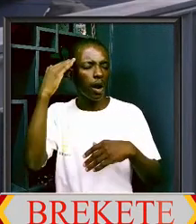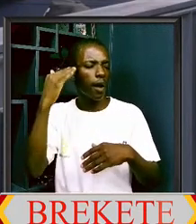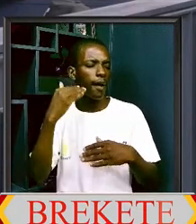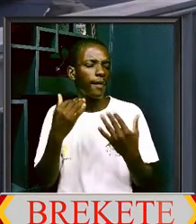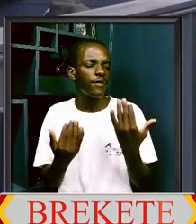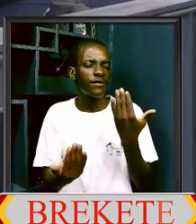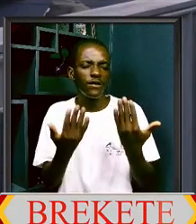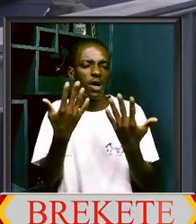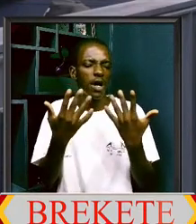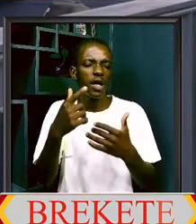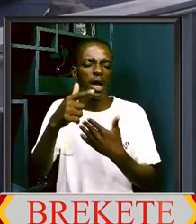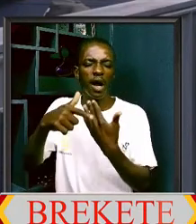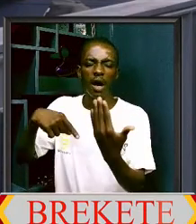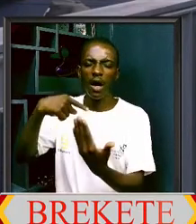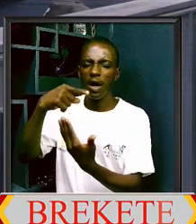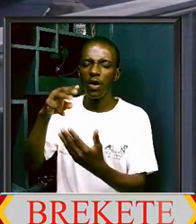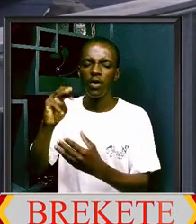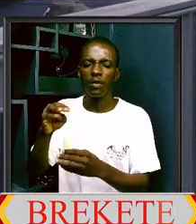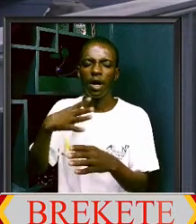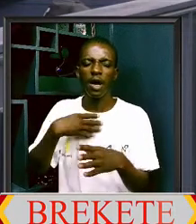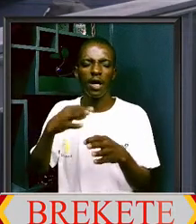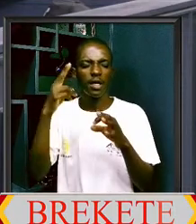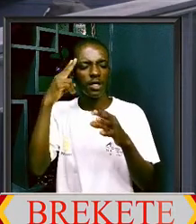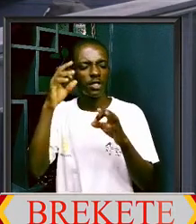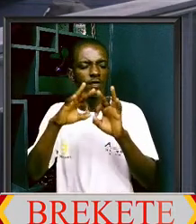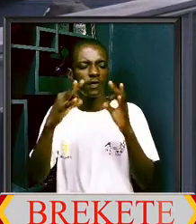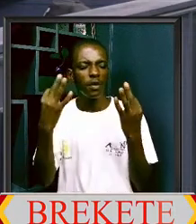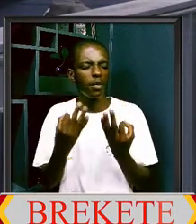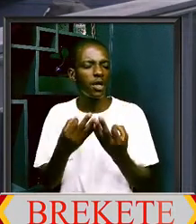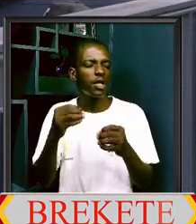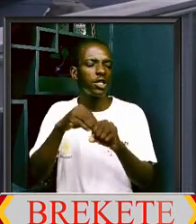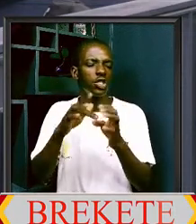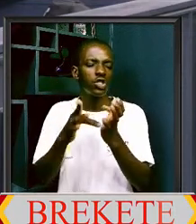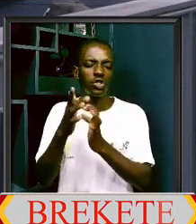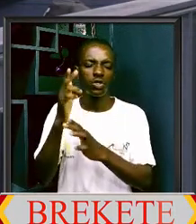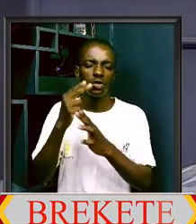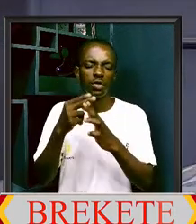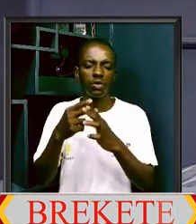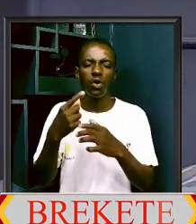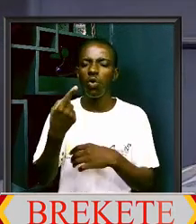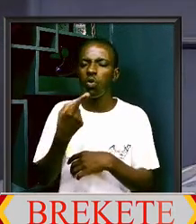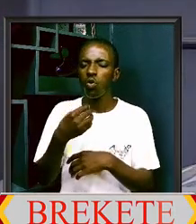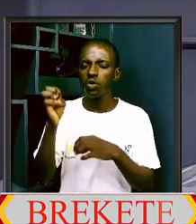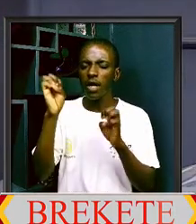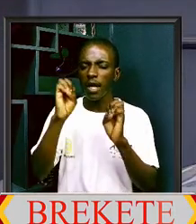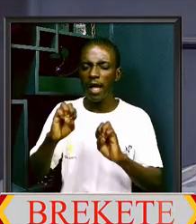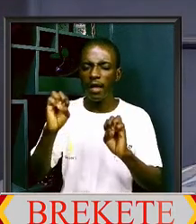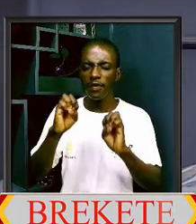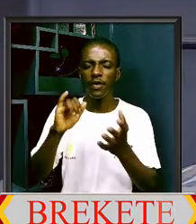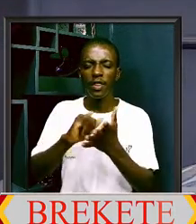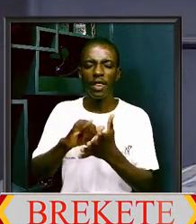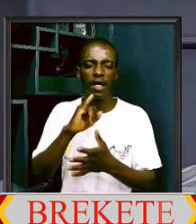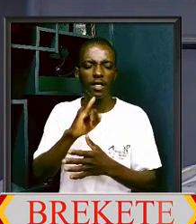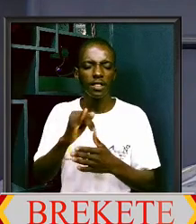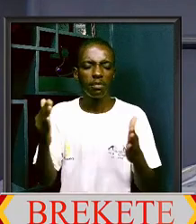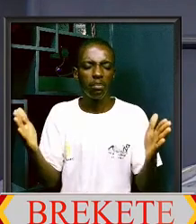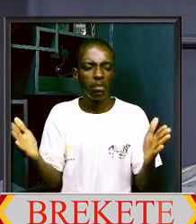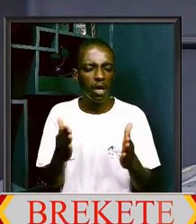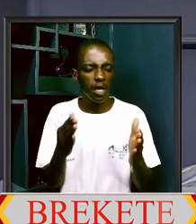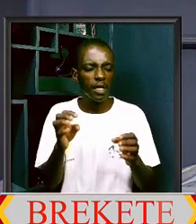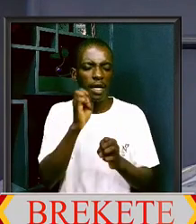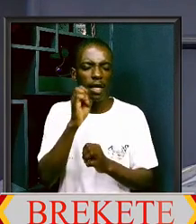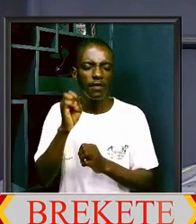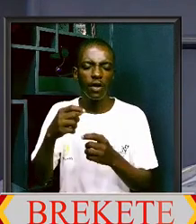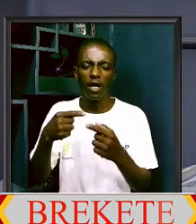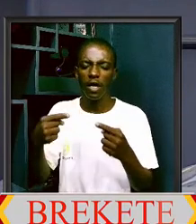fire round about him and his family in the name of Jesus Amen whosoever that is planning